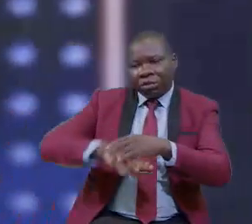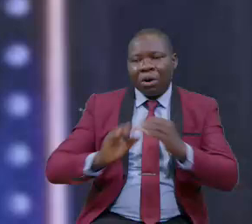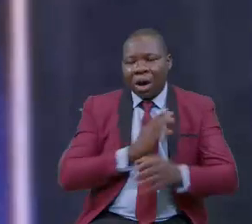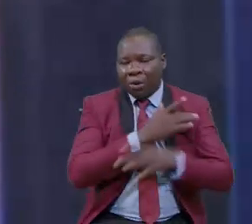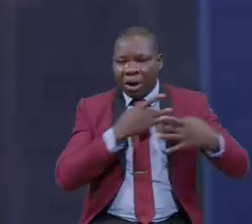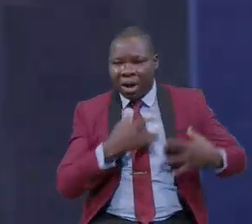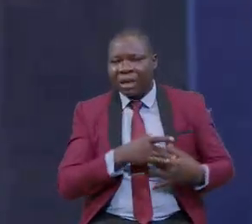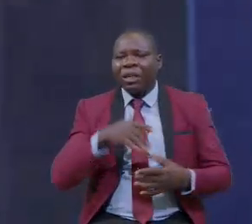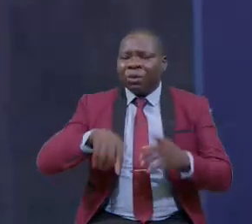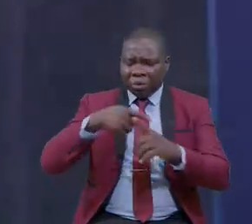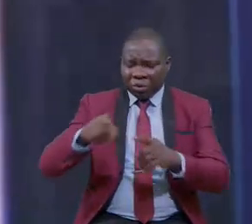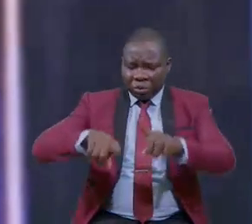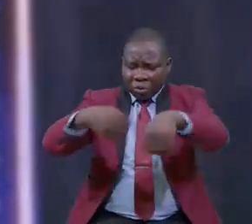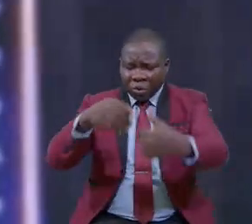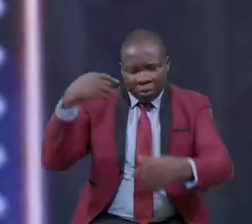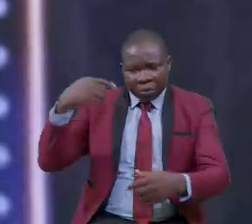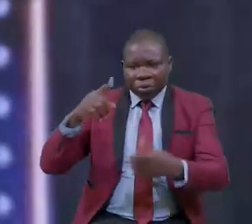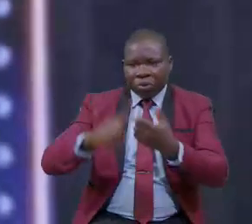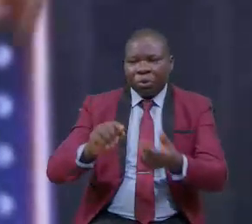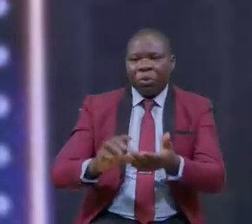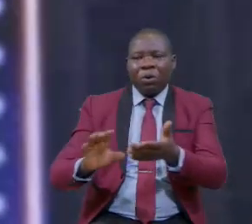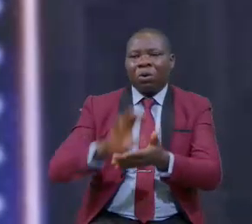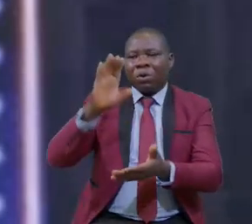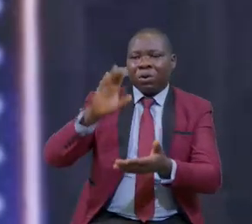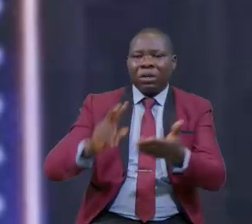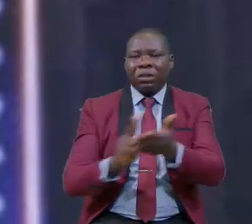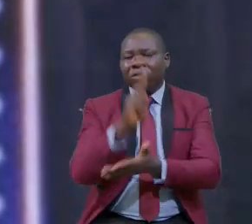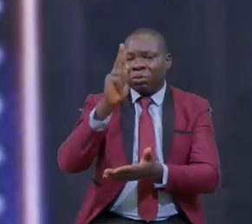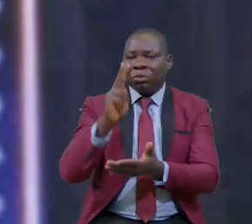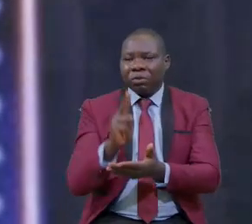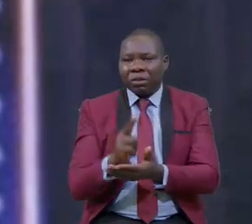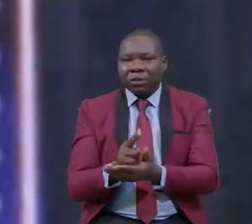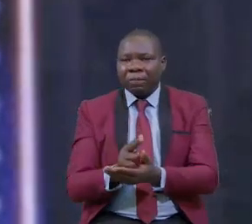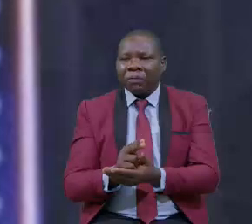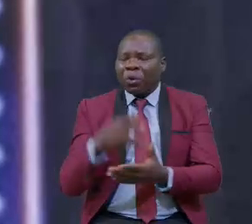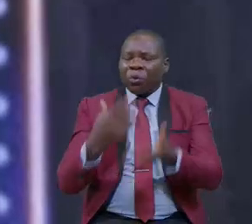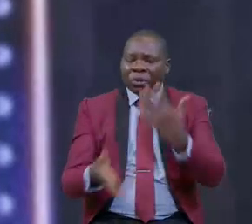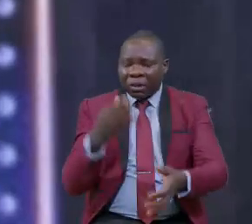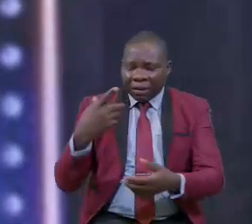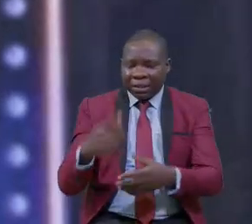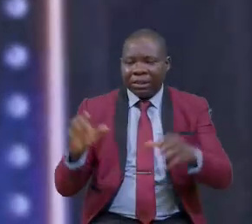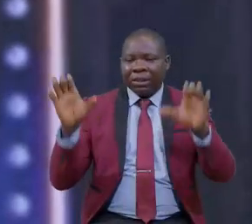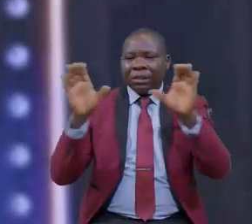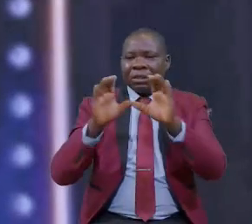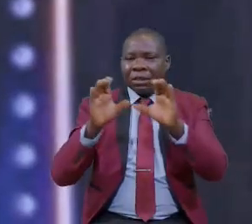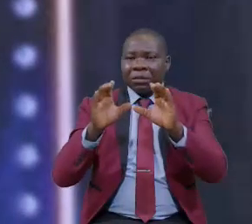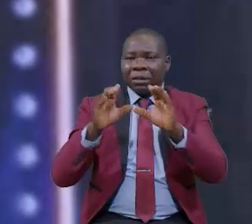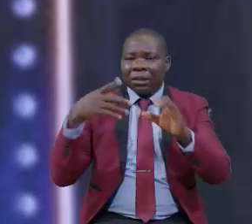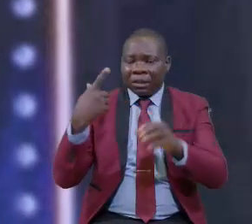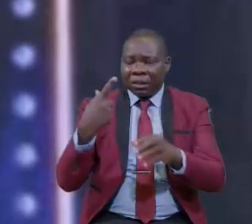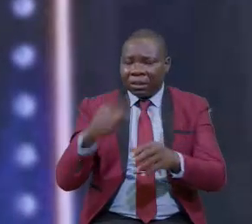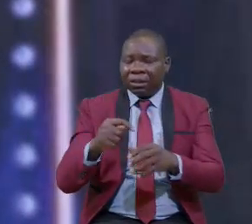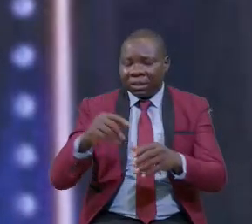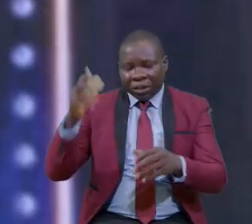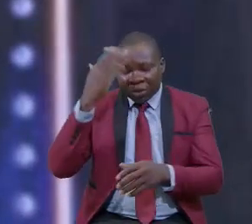you take in your hand, whatever research you've done in science or technology, the one they put inside us